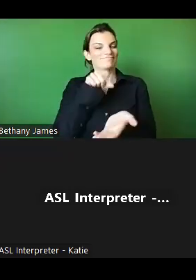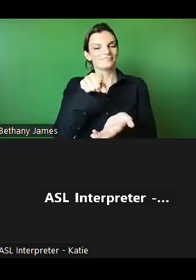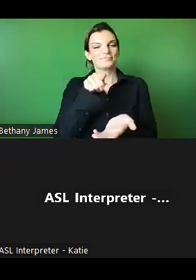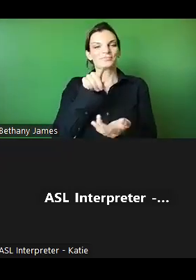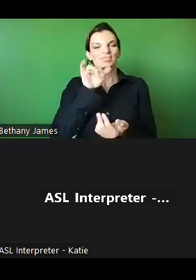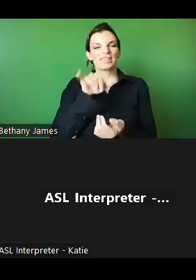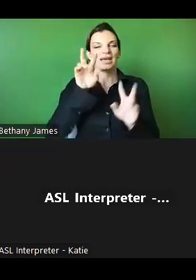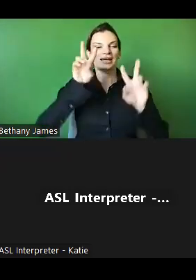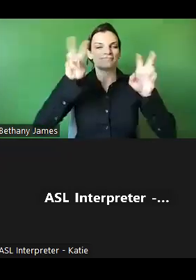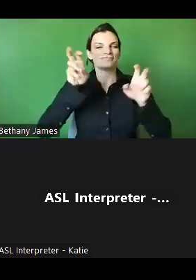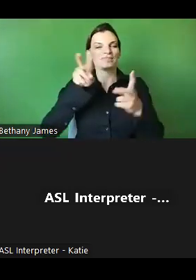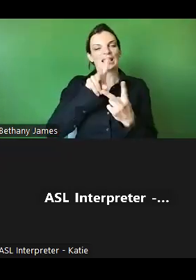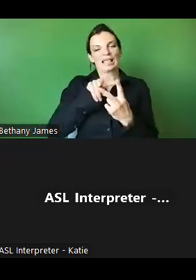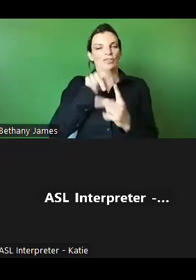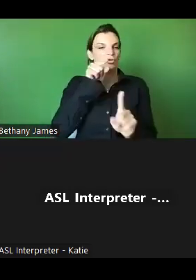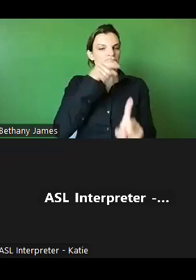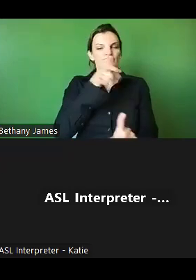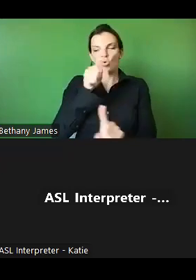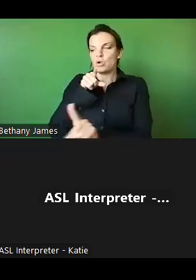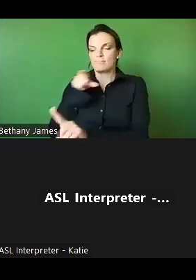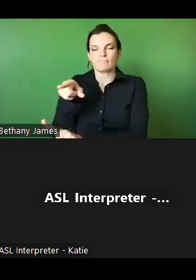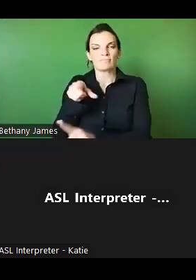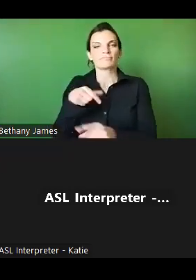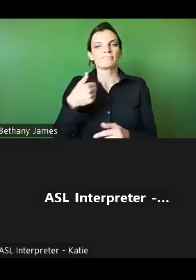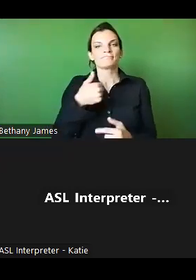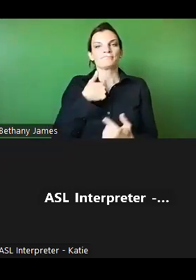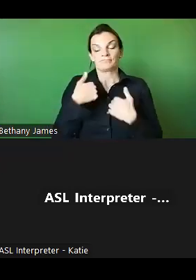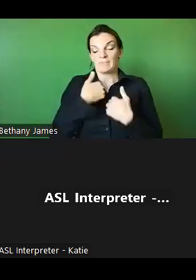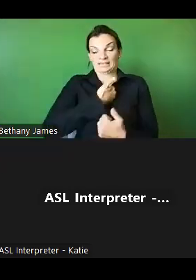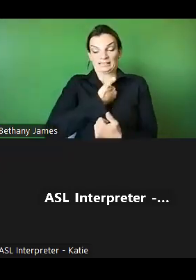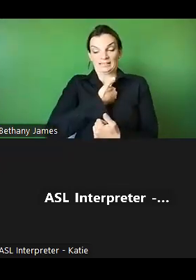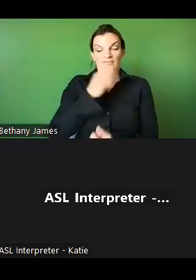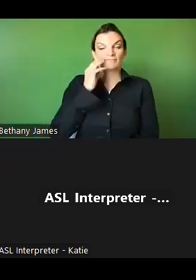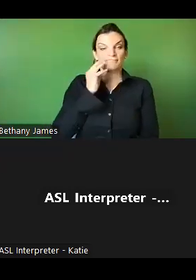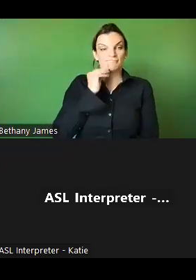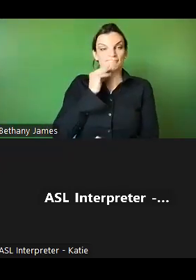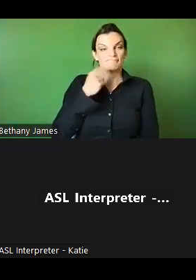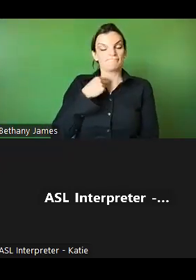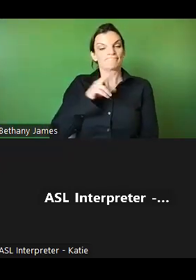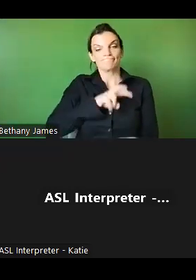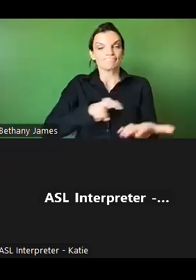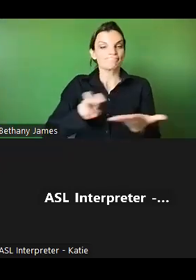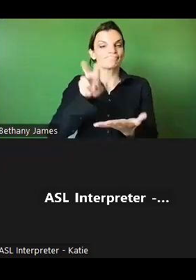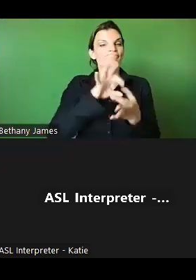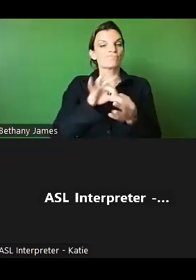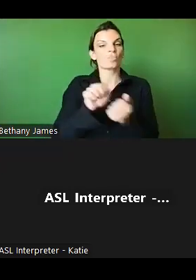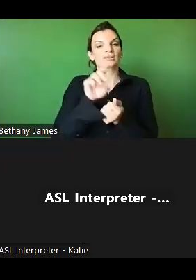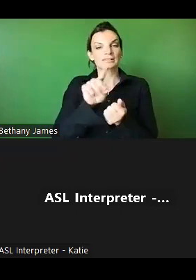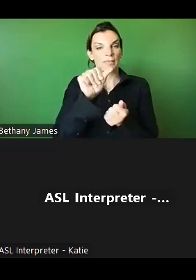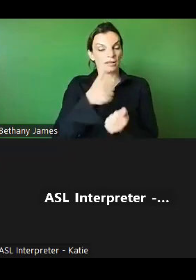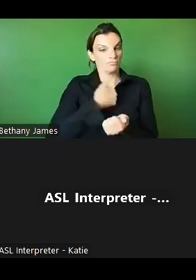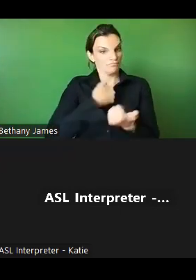or, as I think about how I've navigated, working in the field of disability and having disabilities